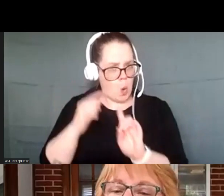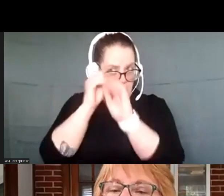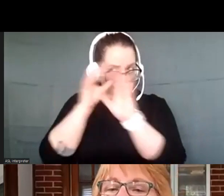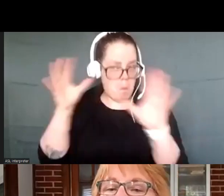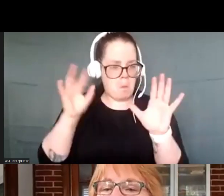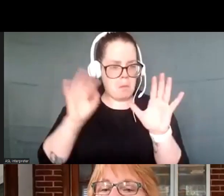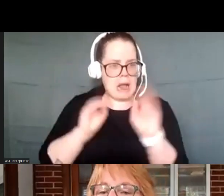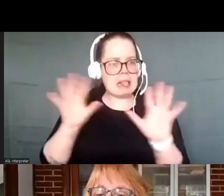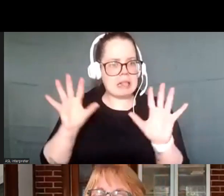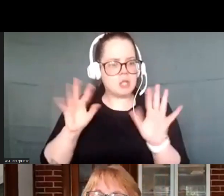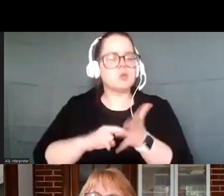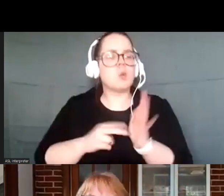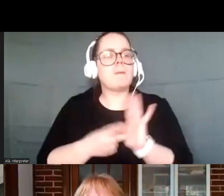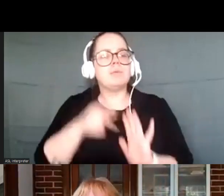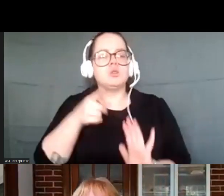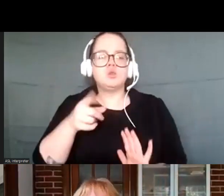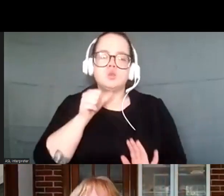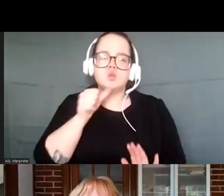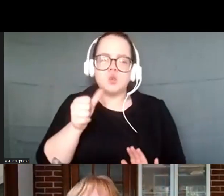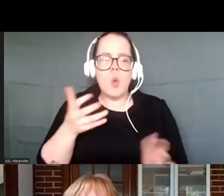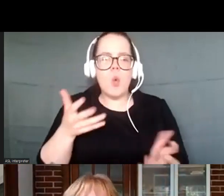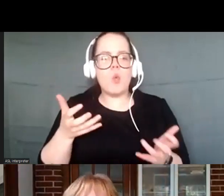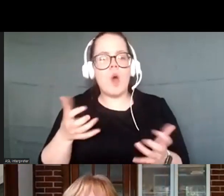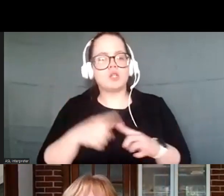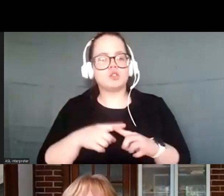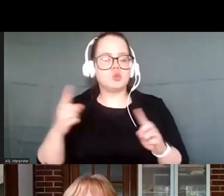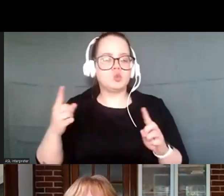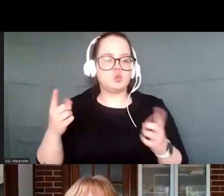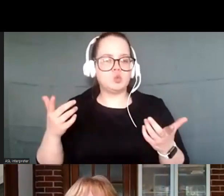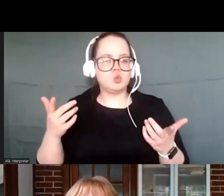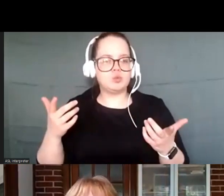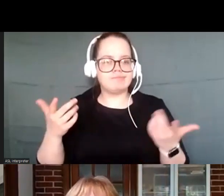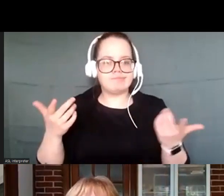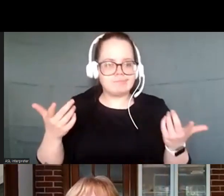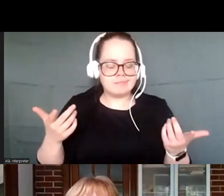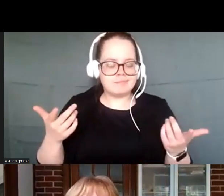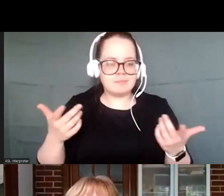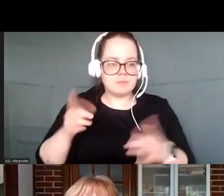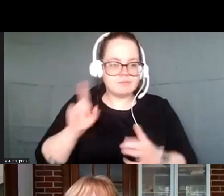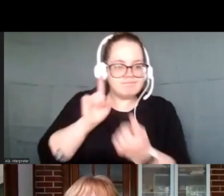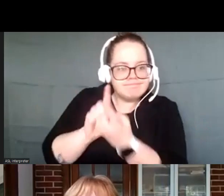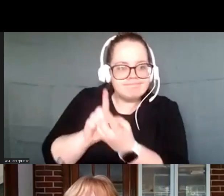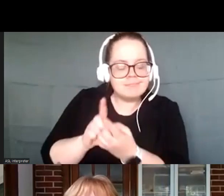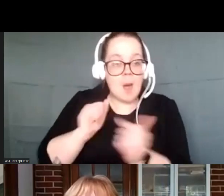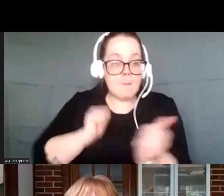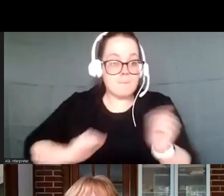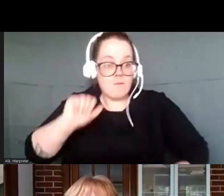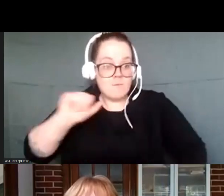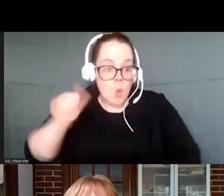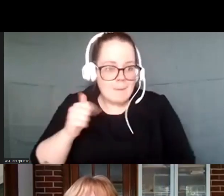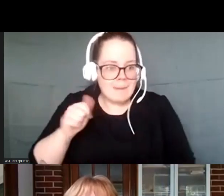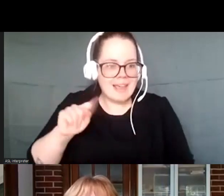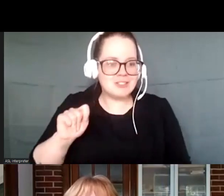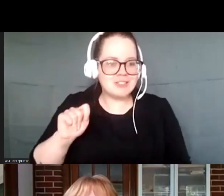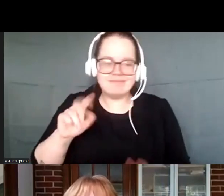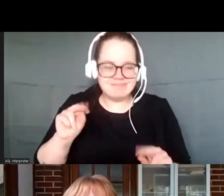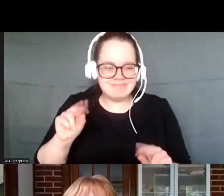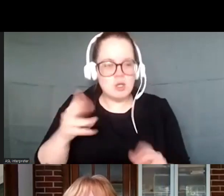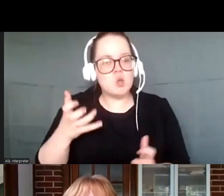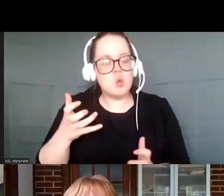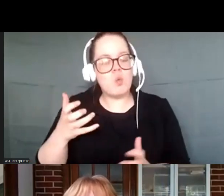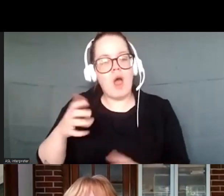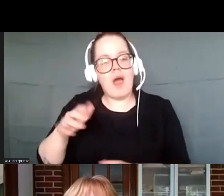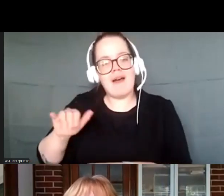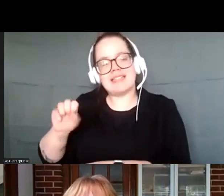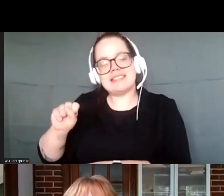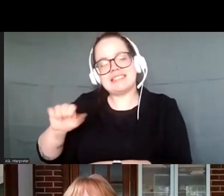be pitching a performing agent, you know, like what this does. You want to be looking for a sync agent. And there are